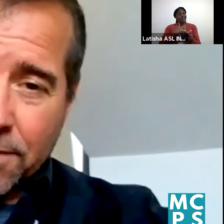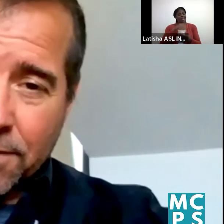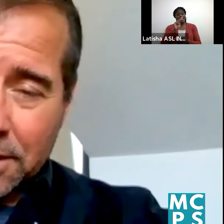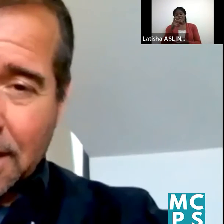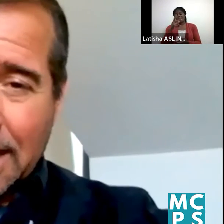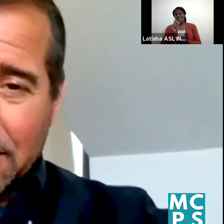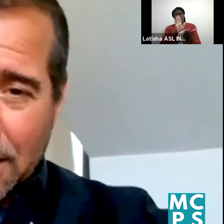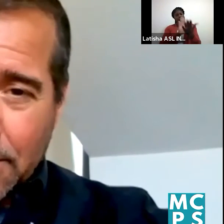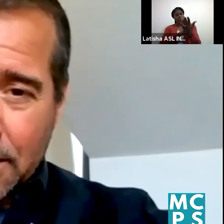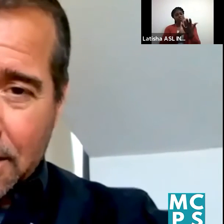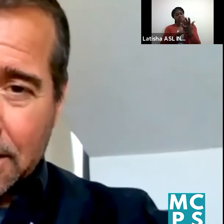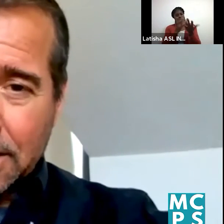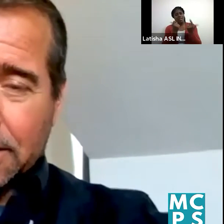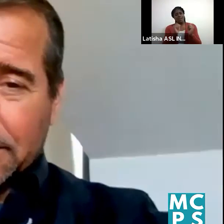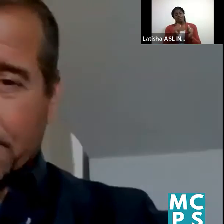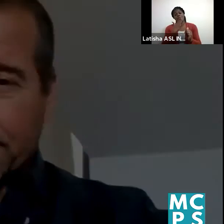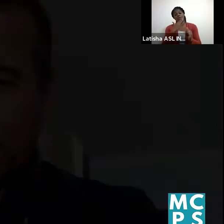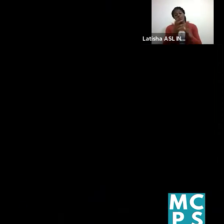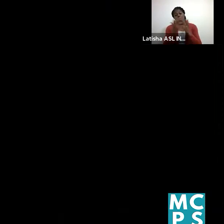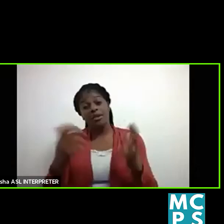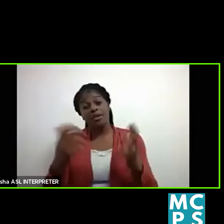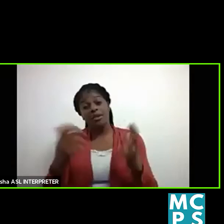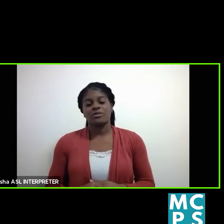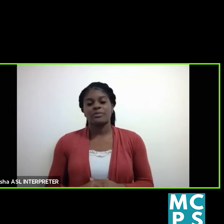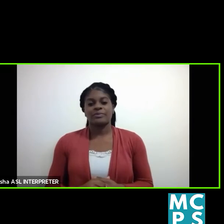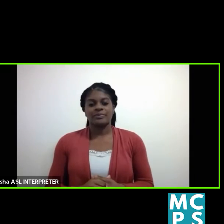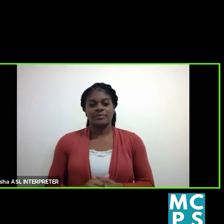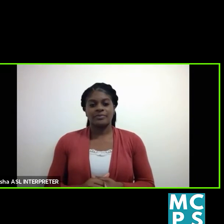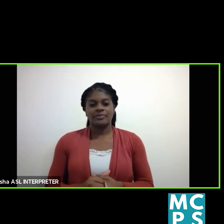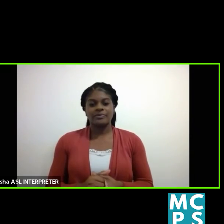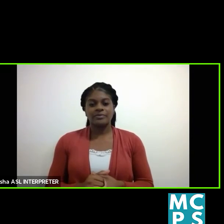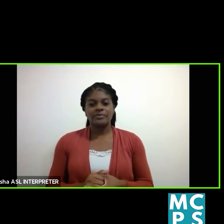these efforts. Thank you very much.